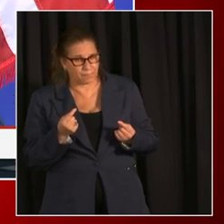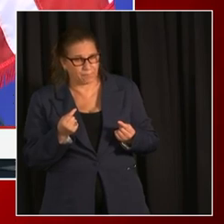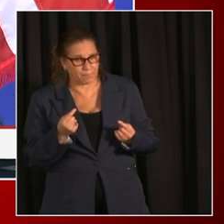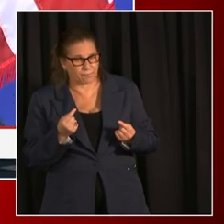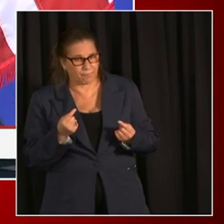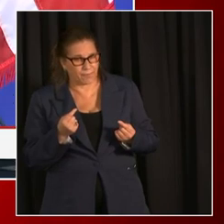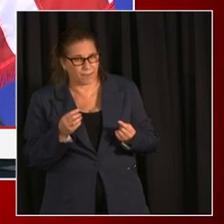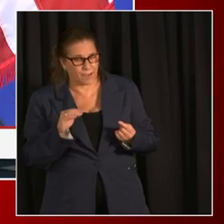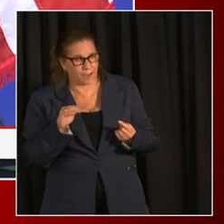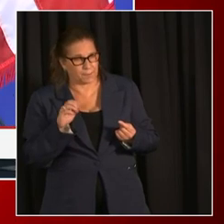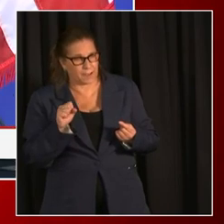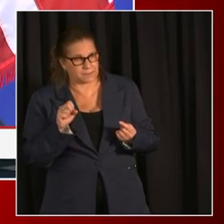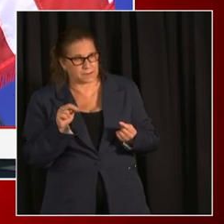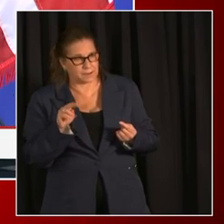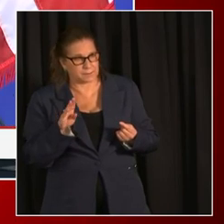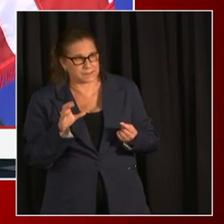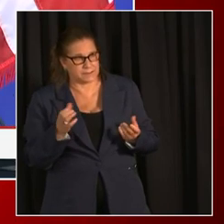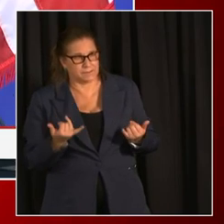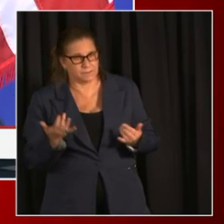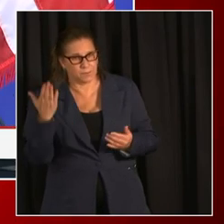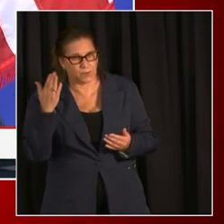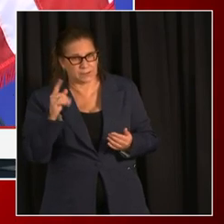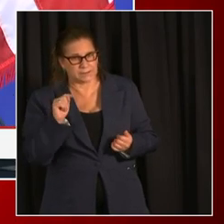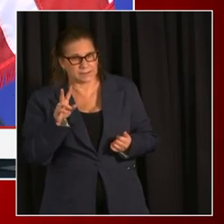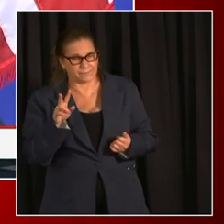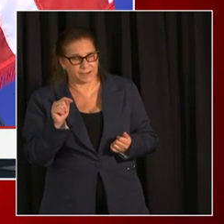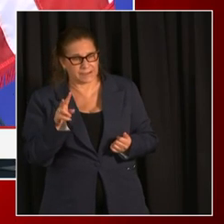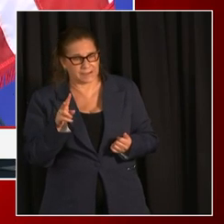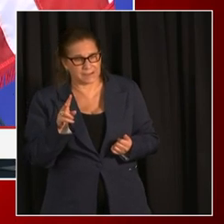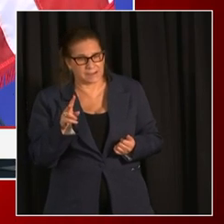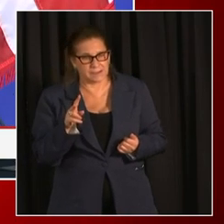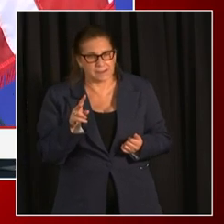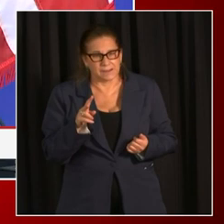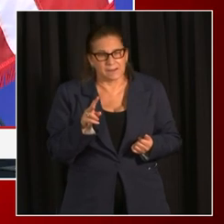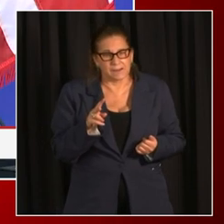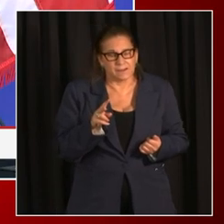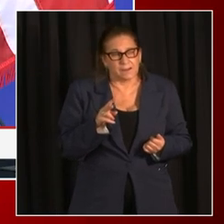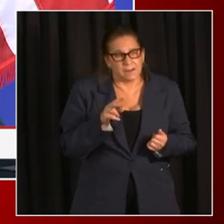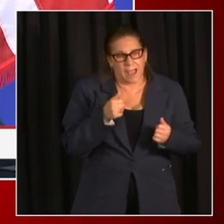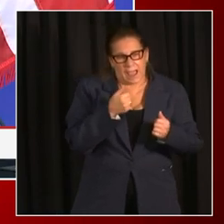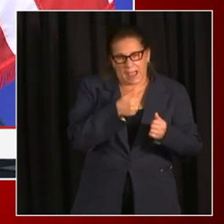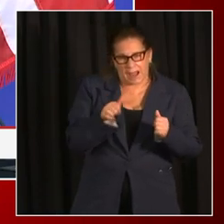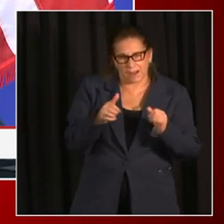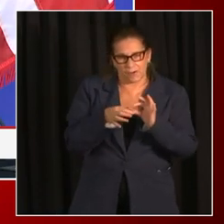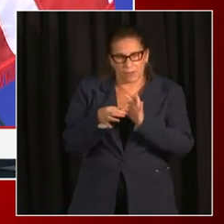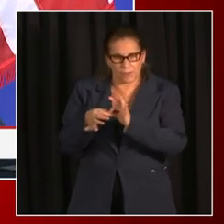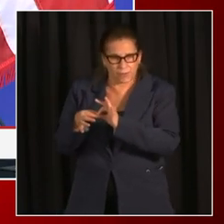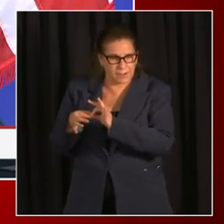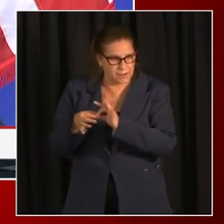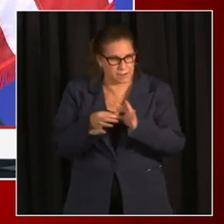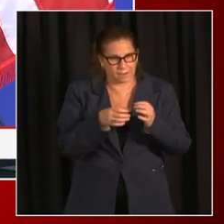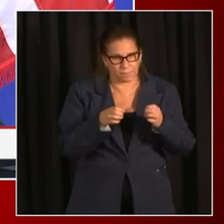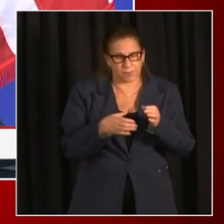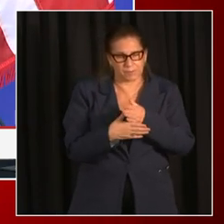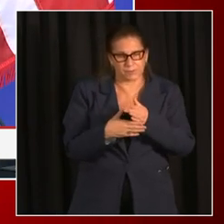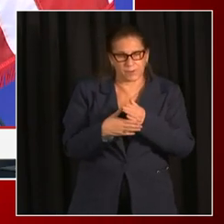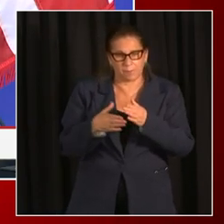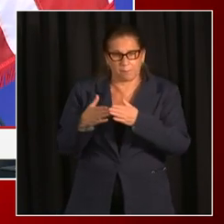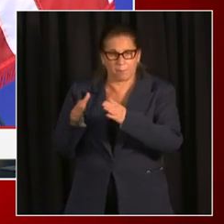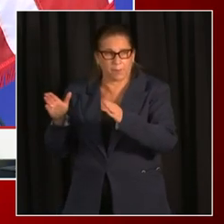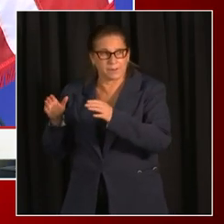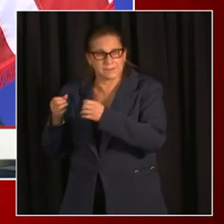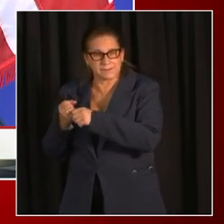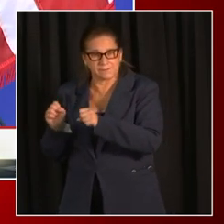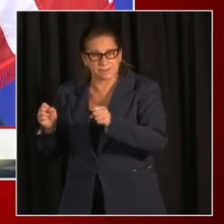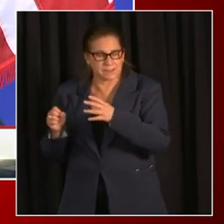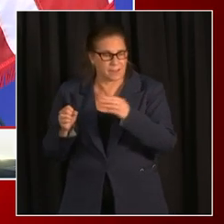morning, is there any coordinated effort between the public safety folks and the public health people to get violence interrupters